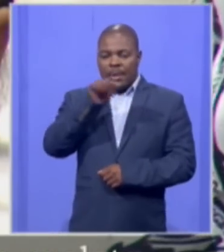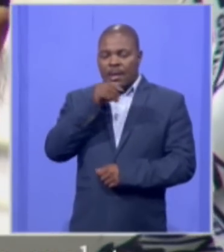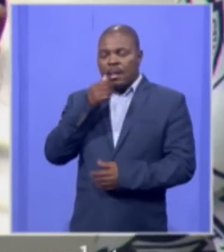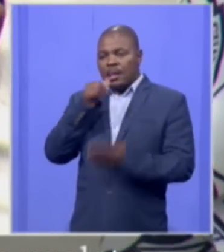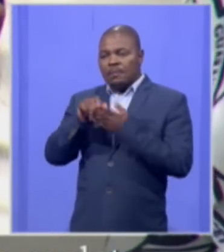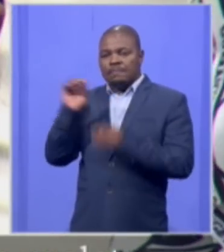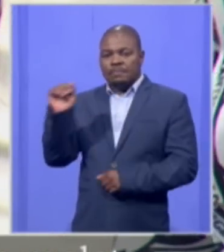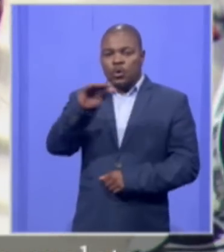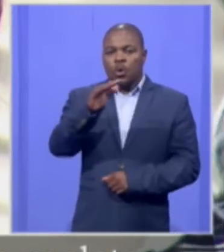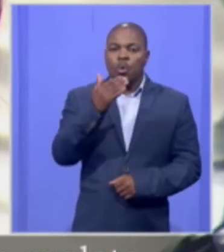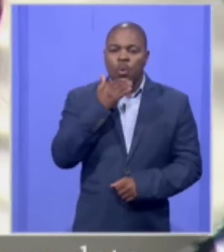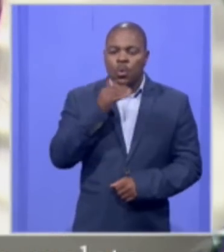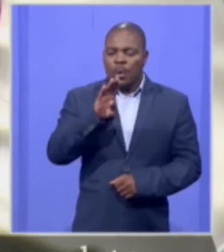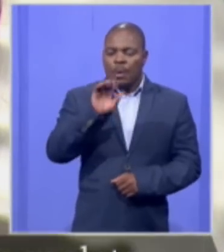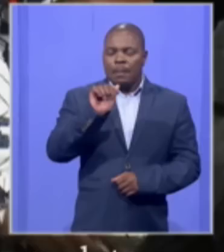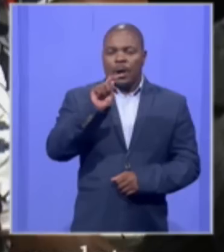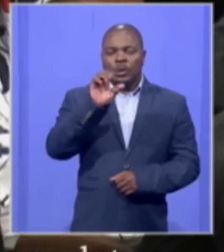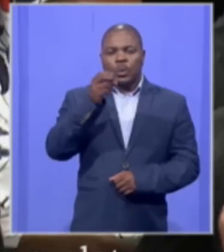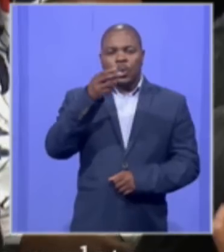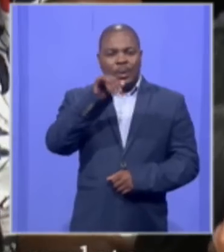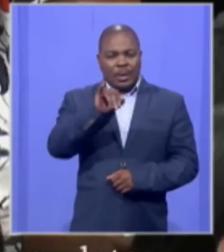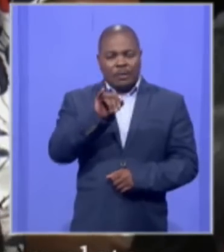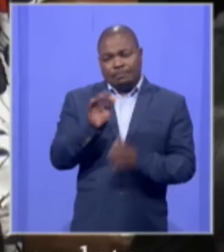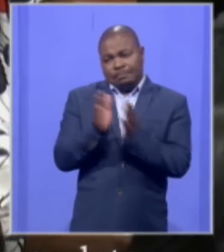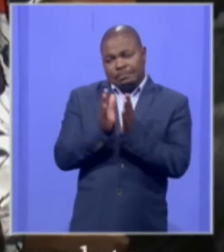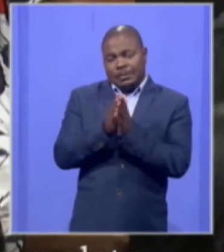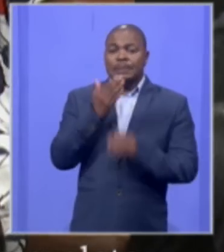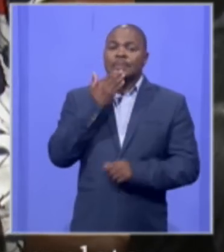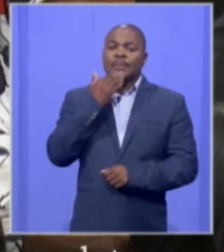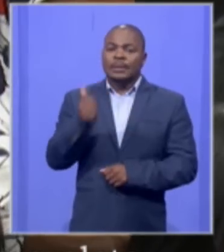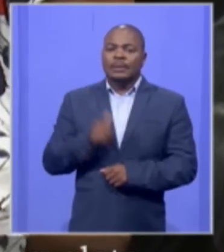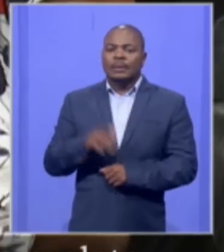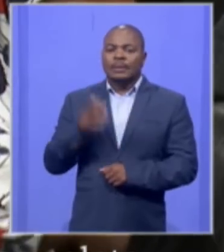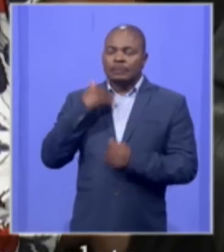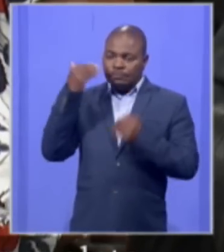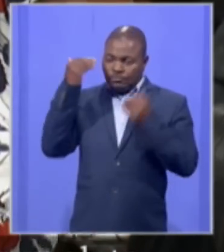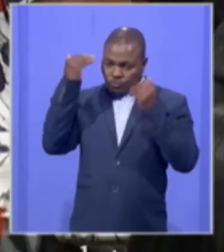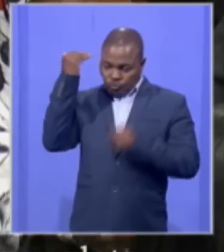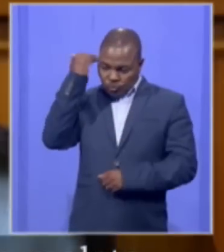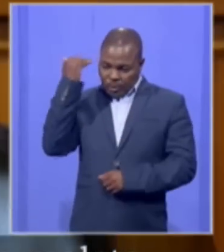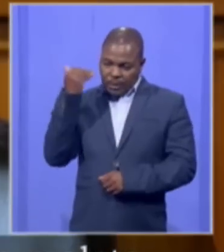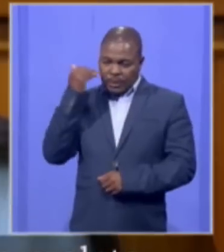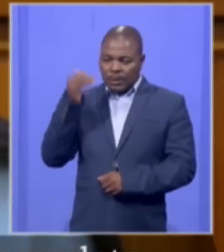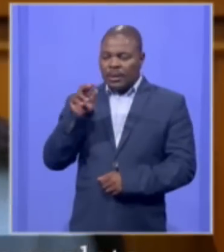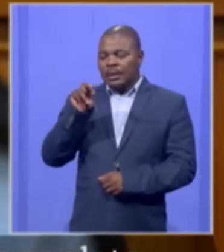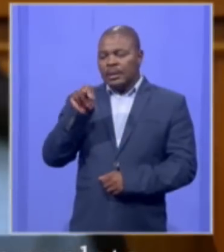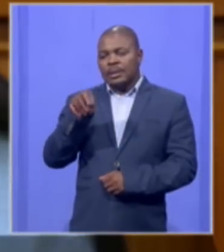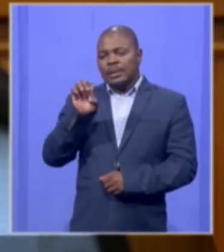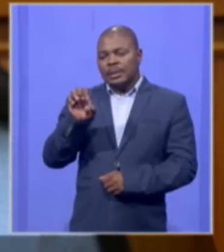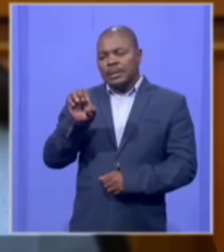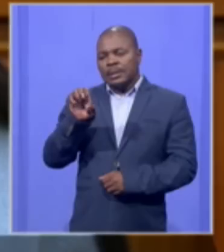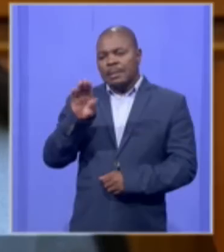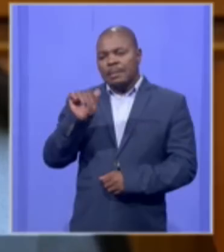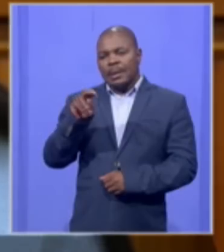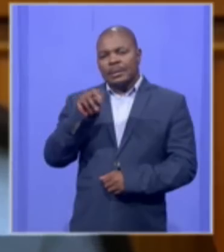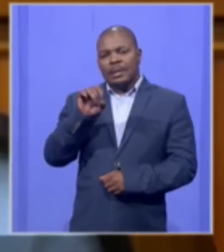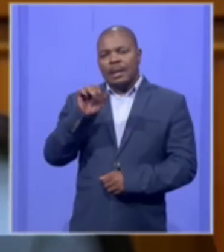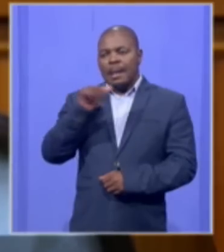bosetšhaba Shamila Batohi go mo kgopela gore a buša advocate Ncebantelo molatong o. We took it upon